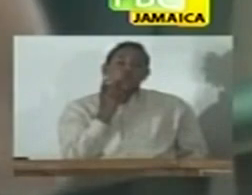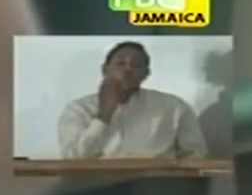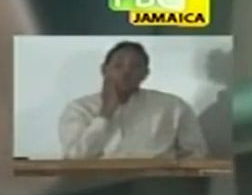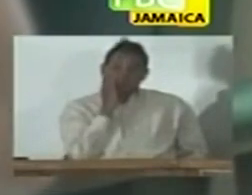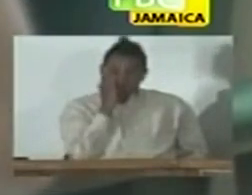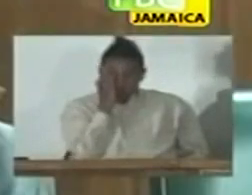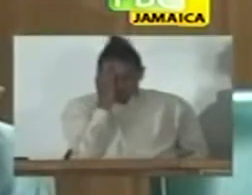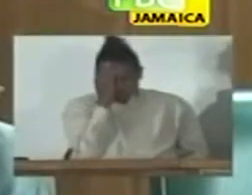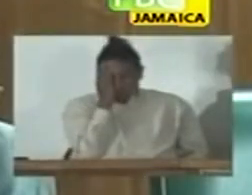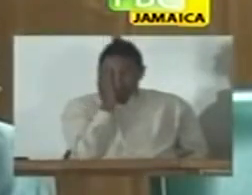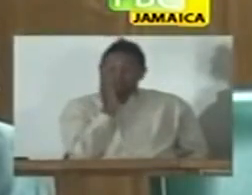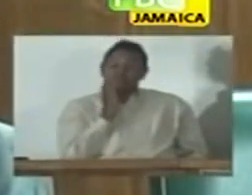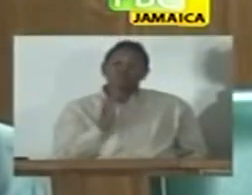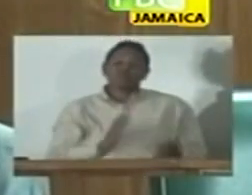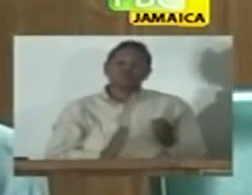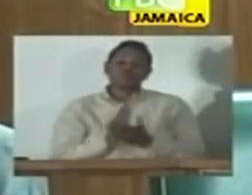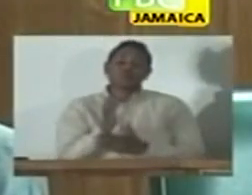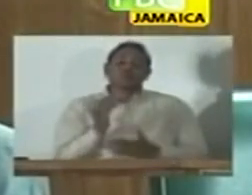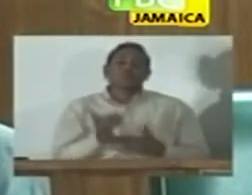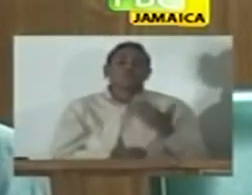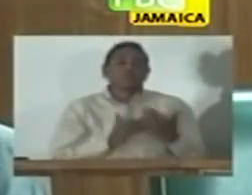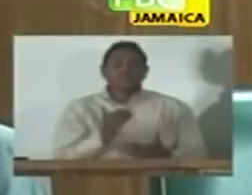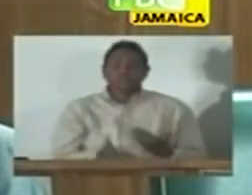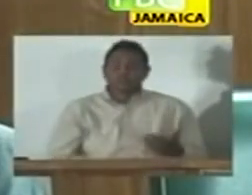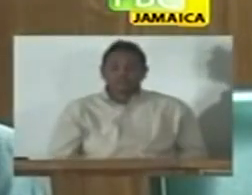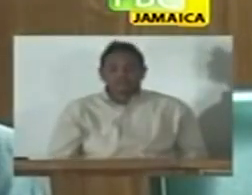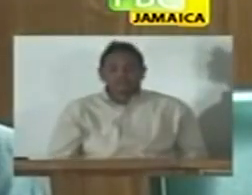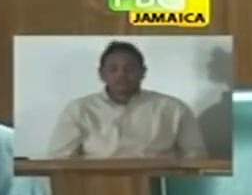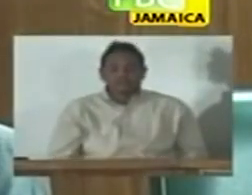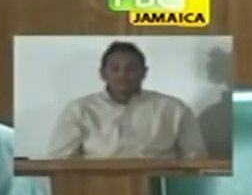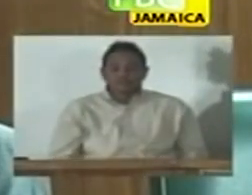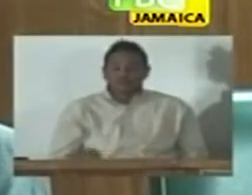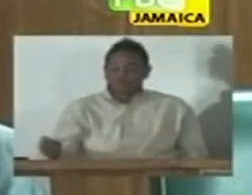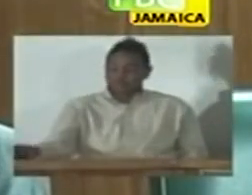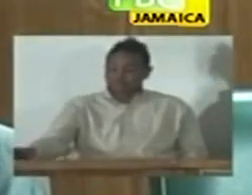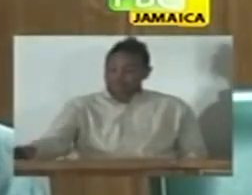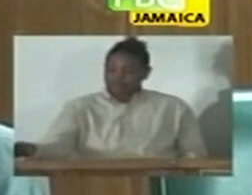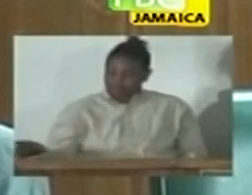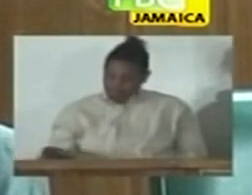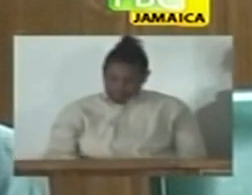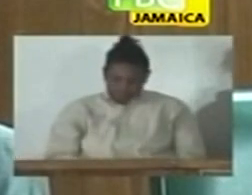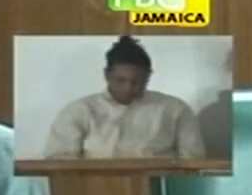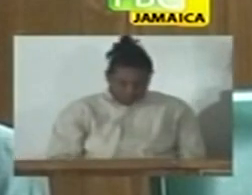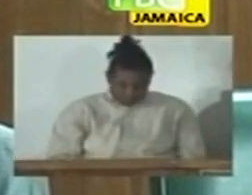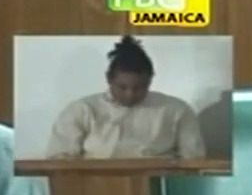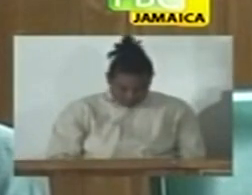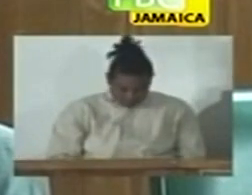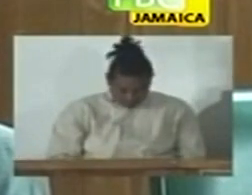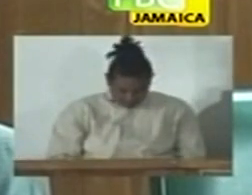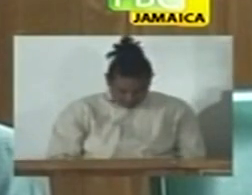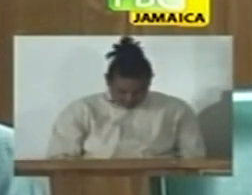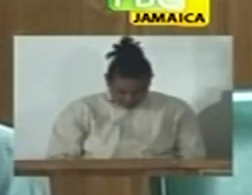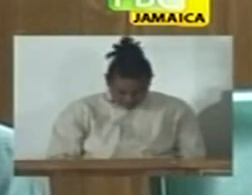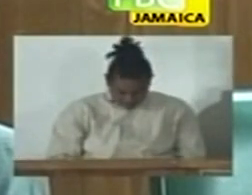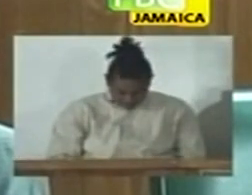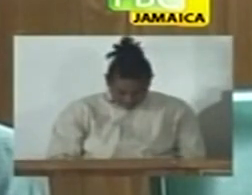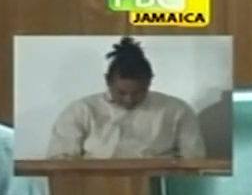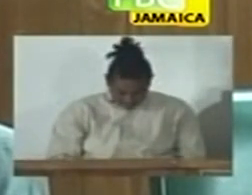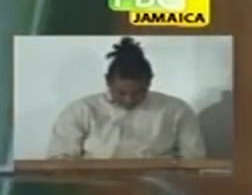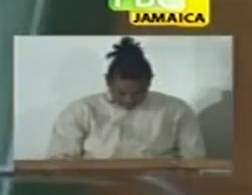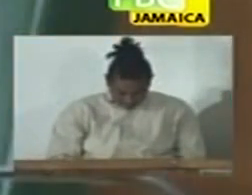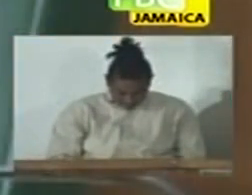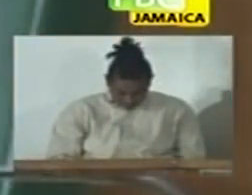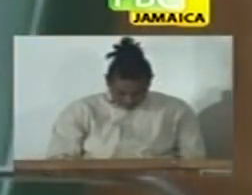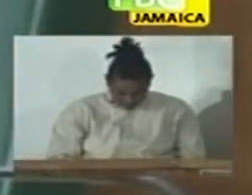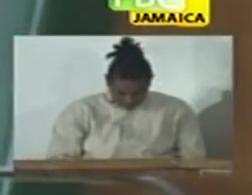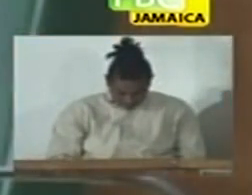through the process. So if it is that the member